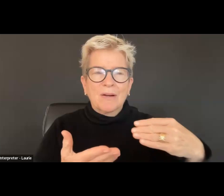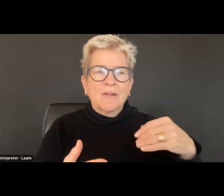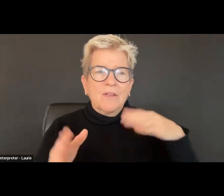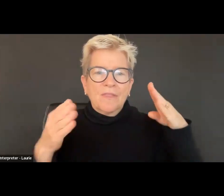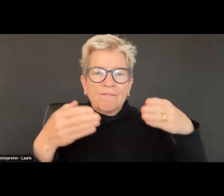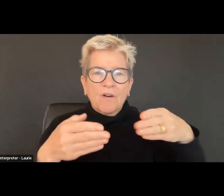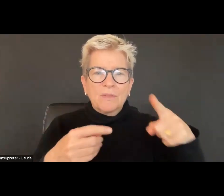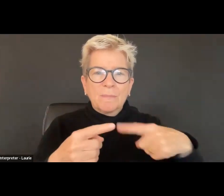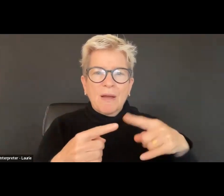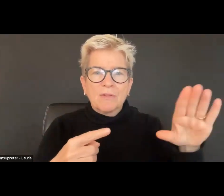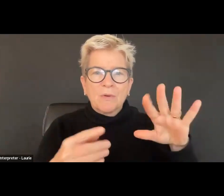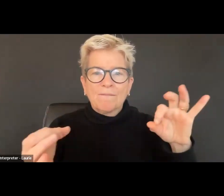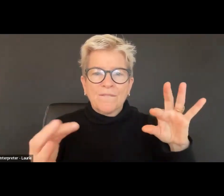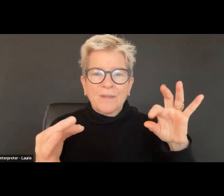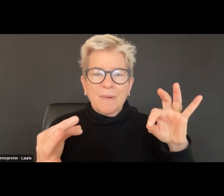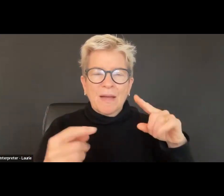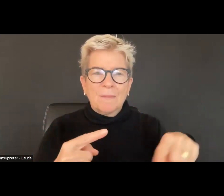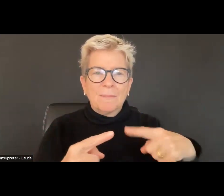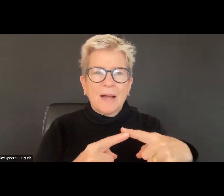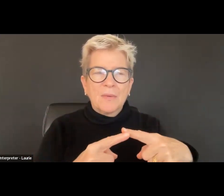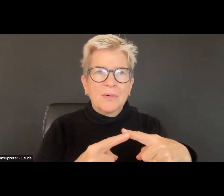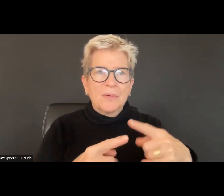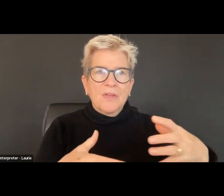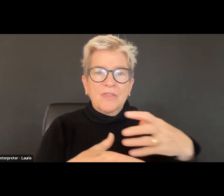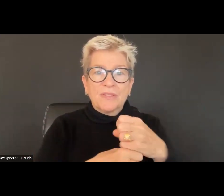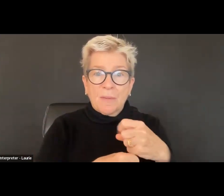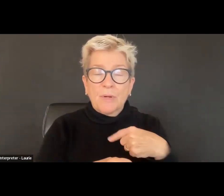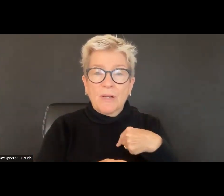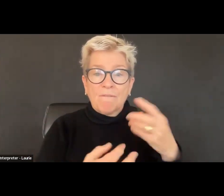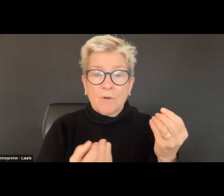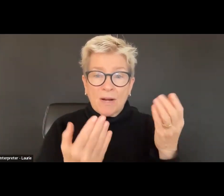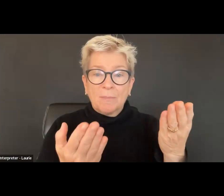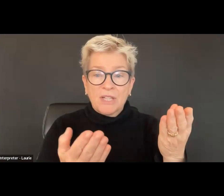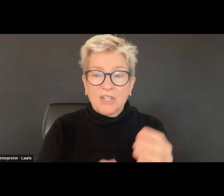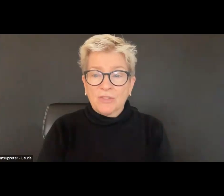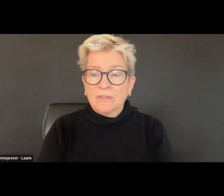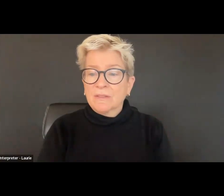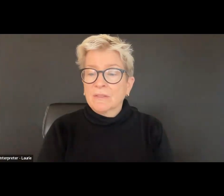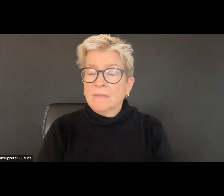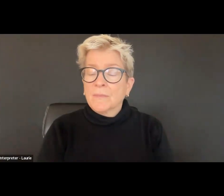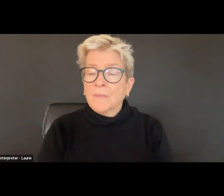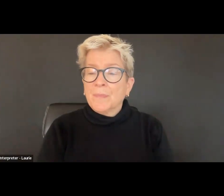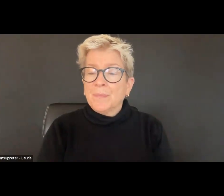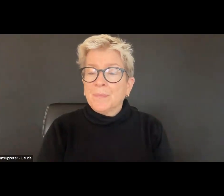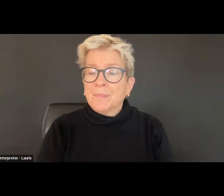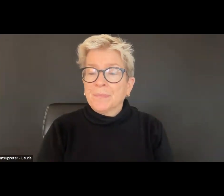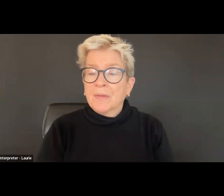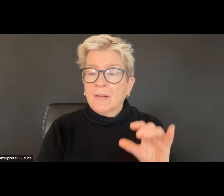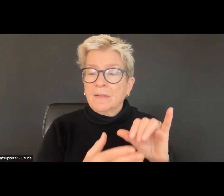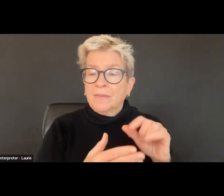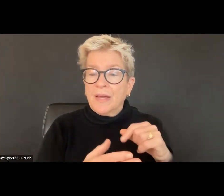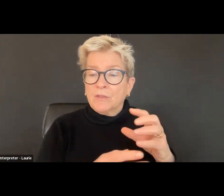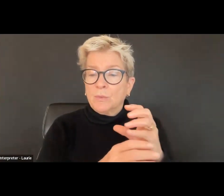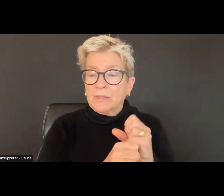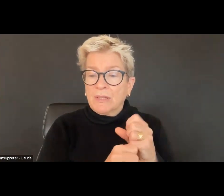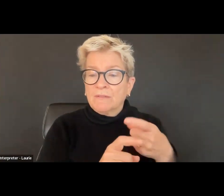your feedback regarding the summary of recommendations that you received from